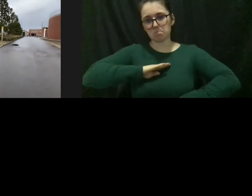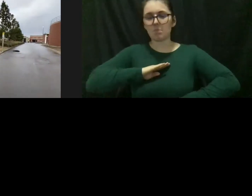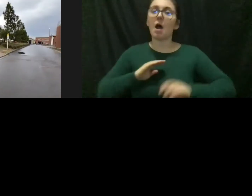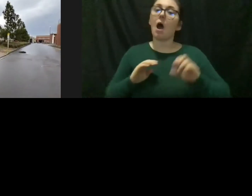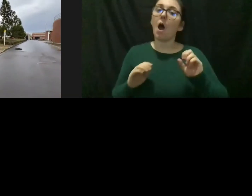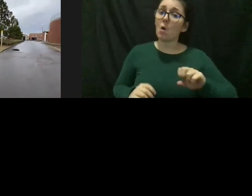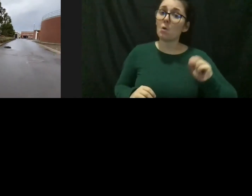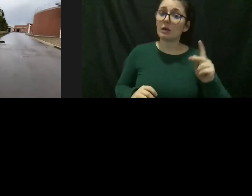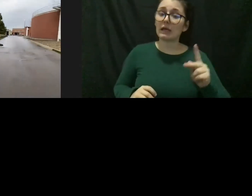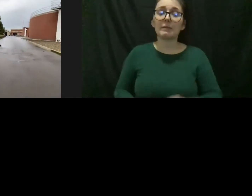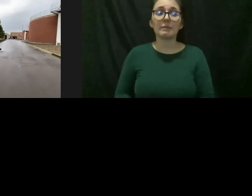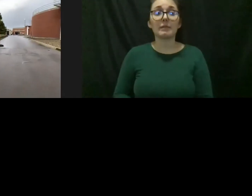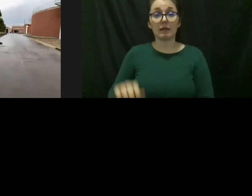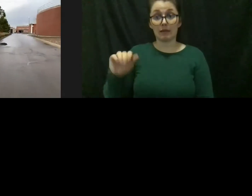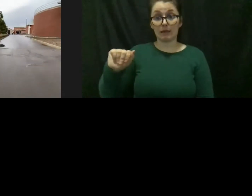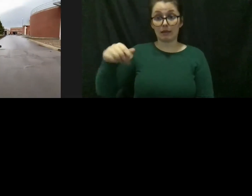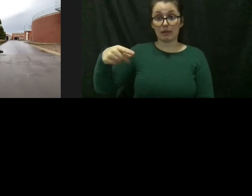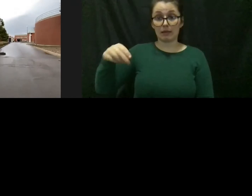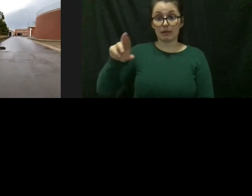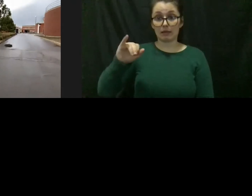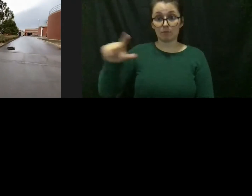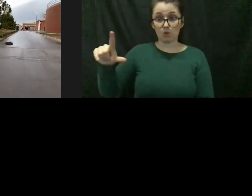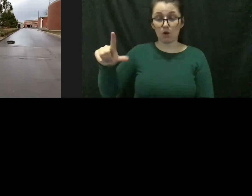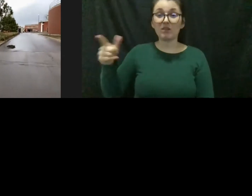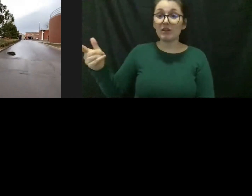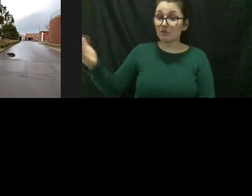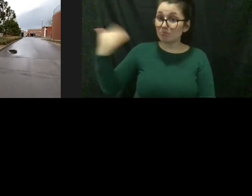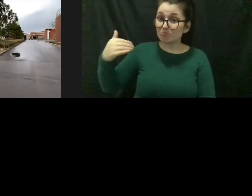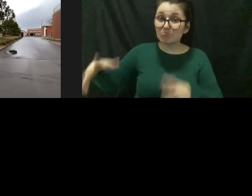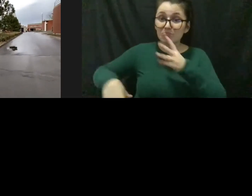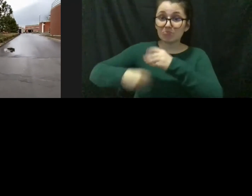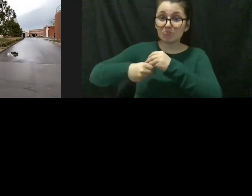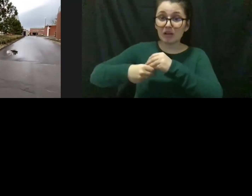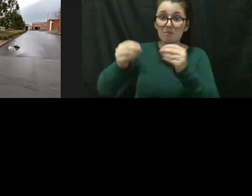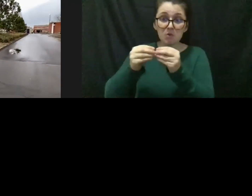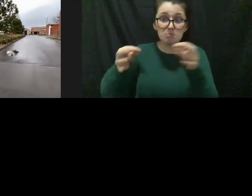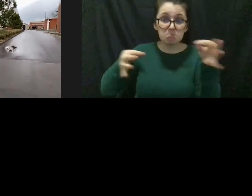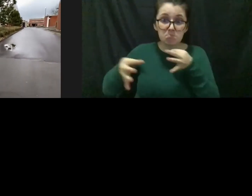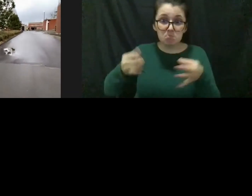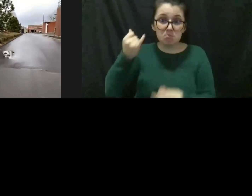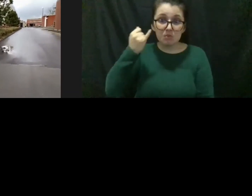And April, feel free to jump in if you want to add anything. Okay.